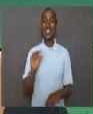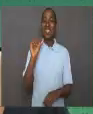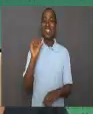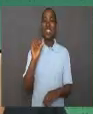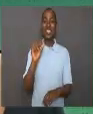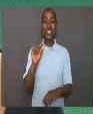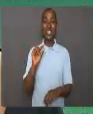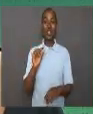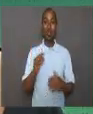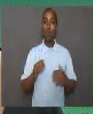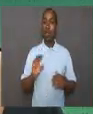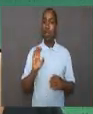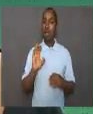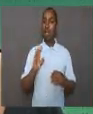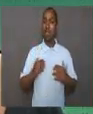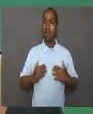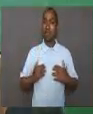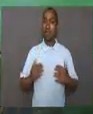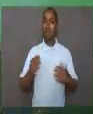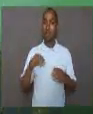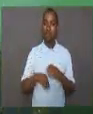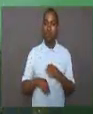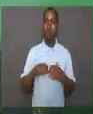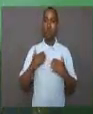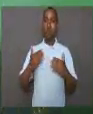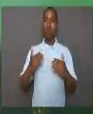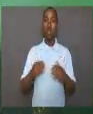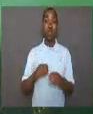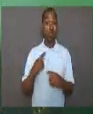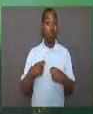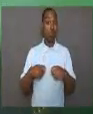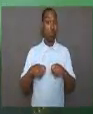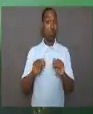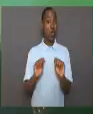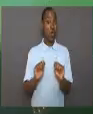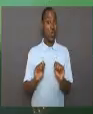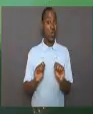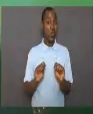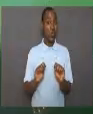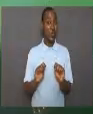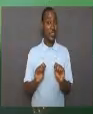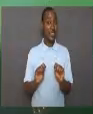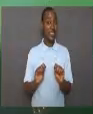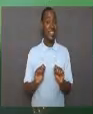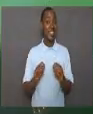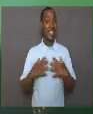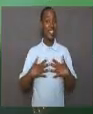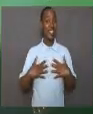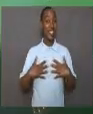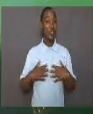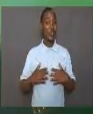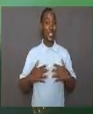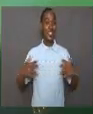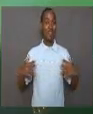breaths in and out. Take notice of your chest and